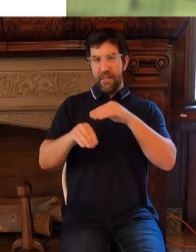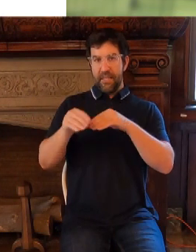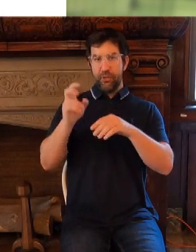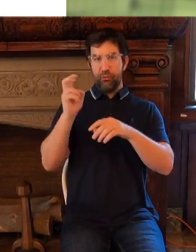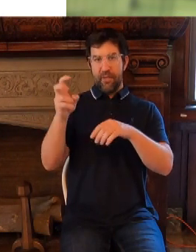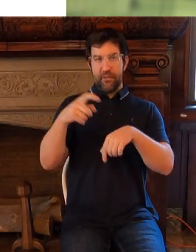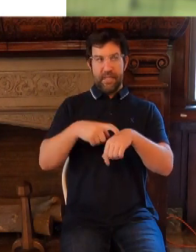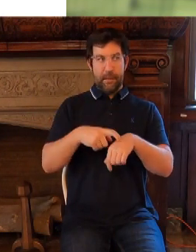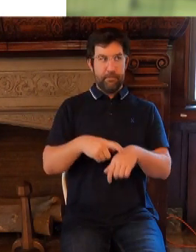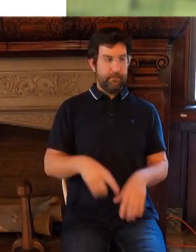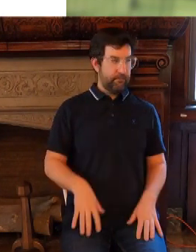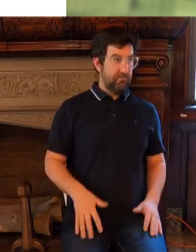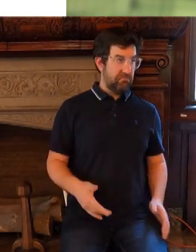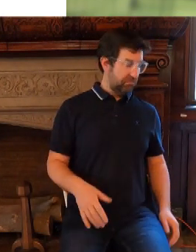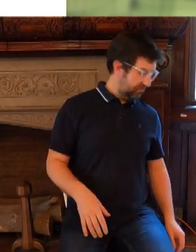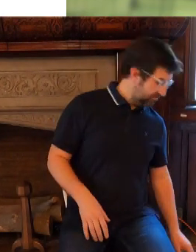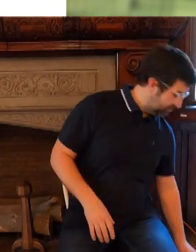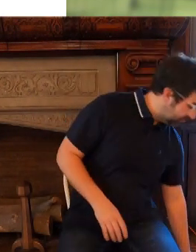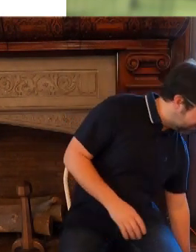travel time.